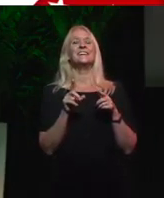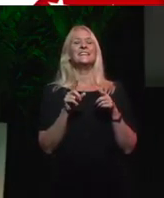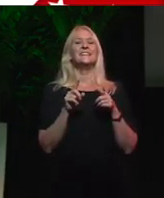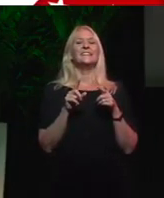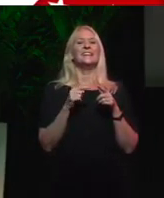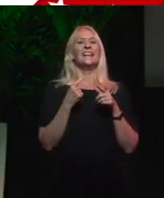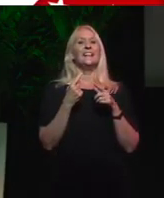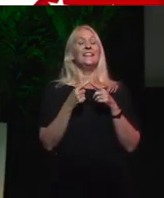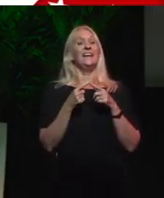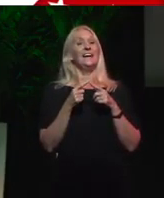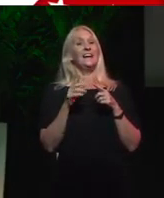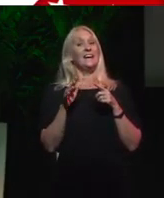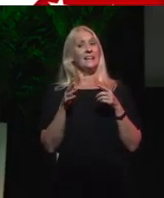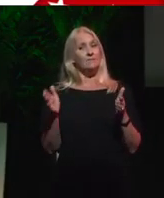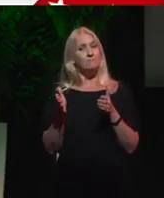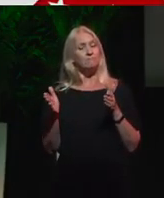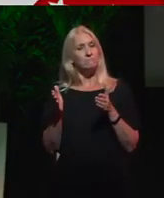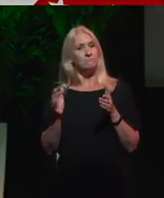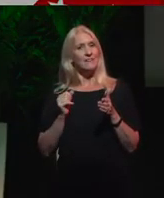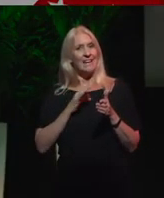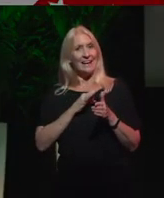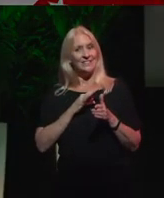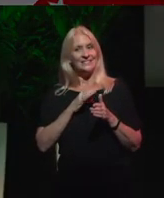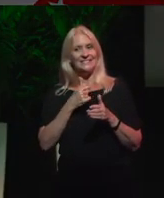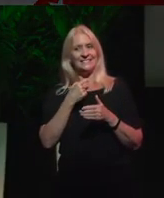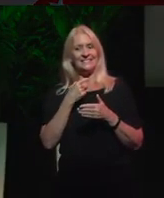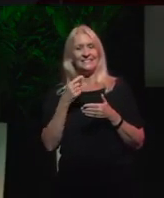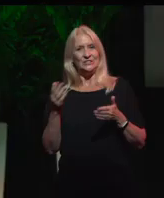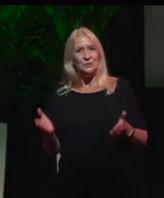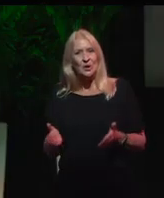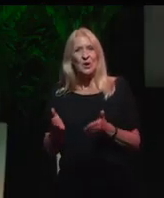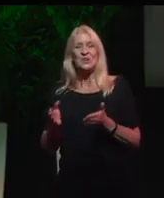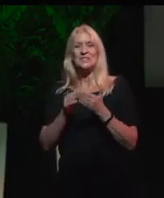building in faculty participation, students